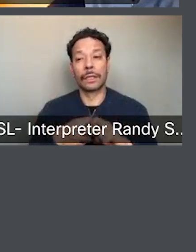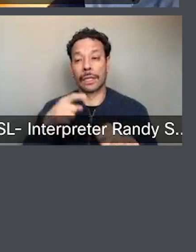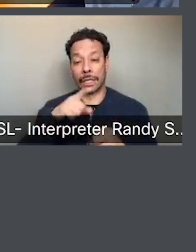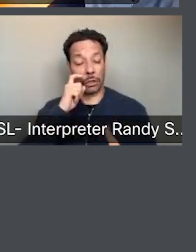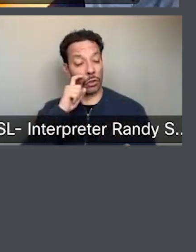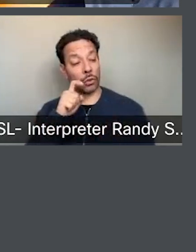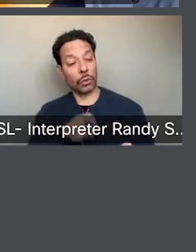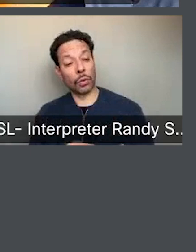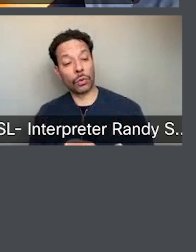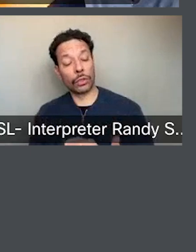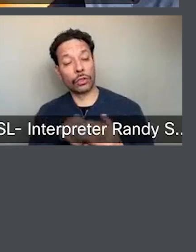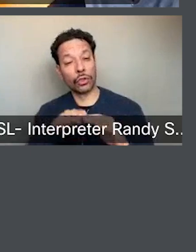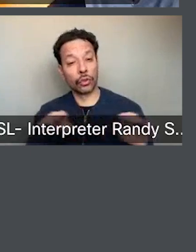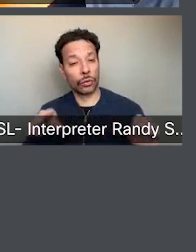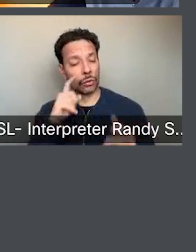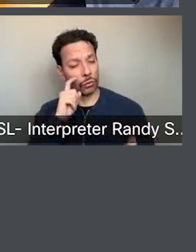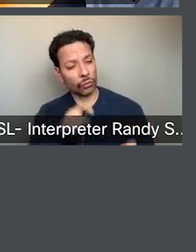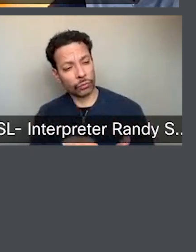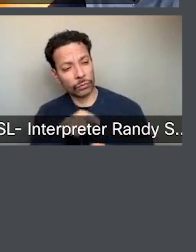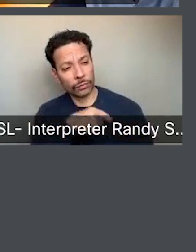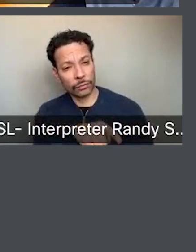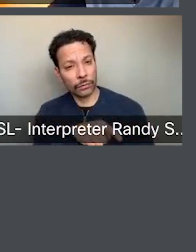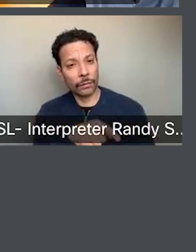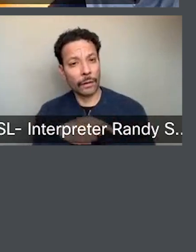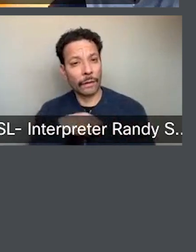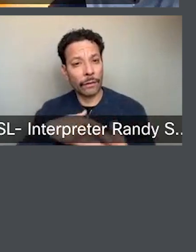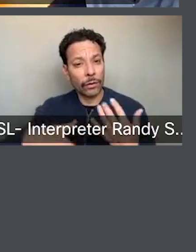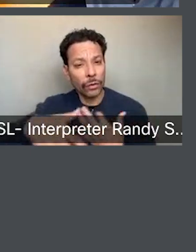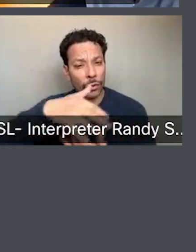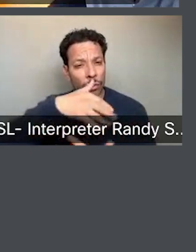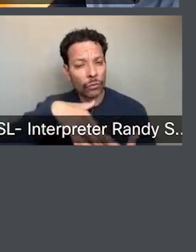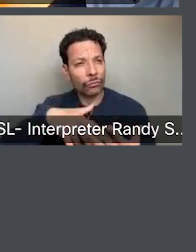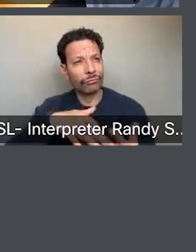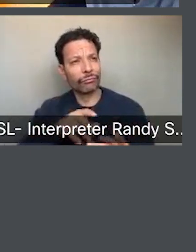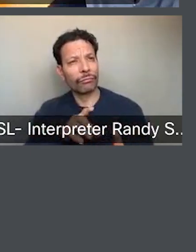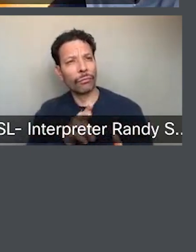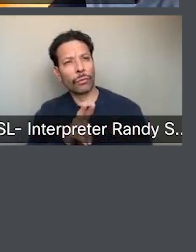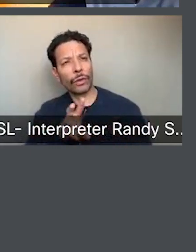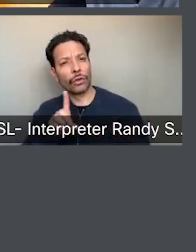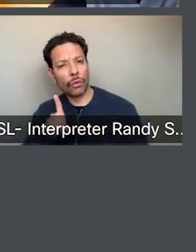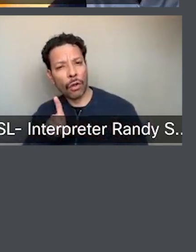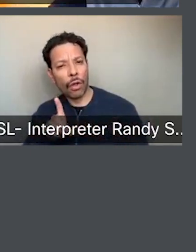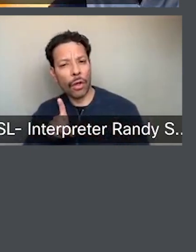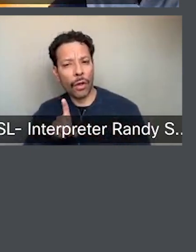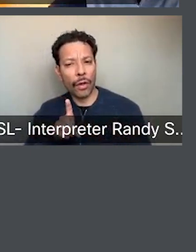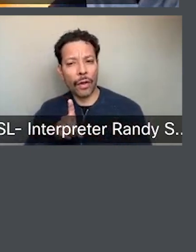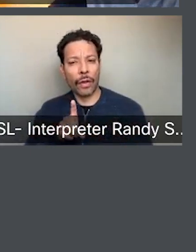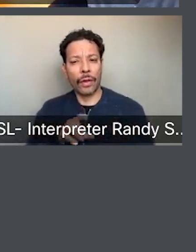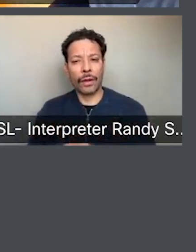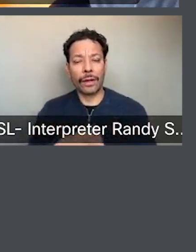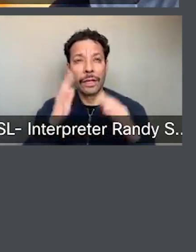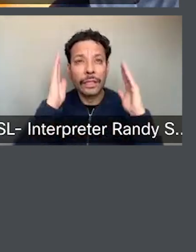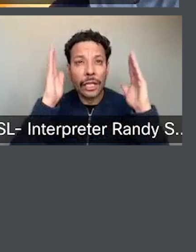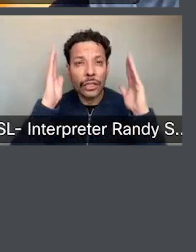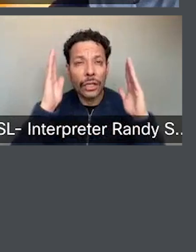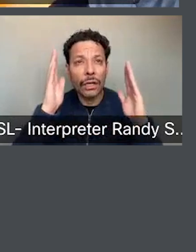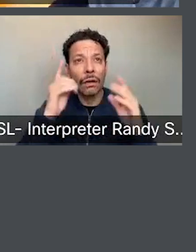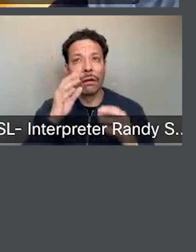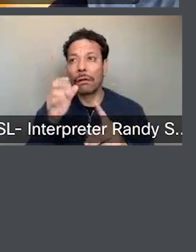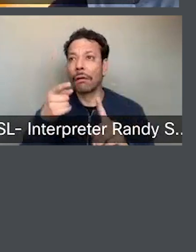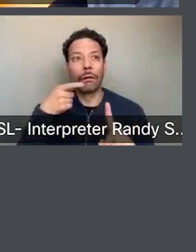noted, that the teachers noted, included social withdrawal, inattention, distractibility, and in some